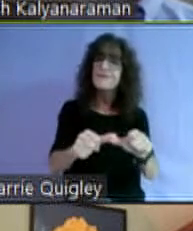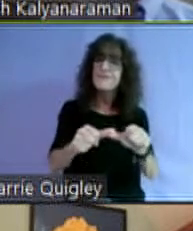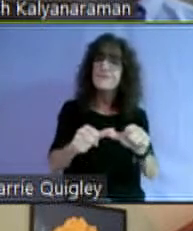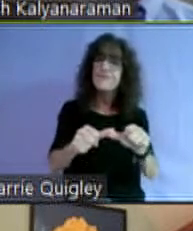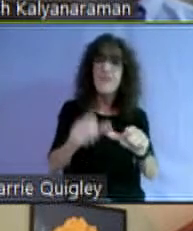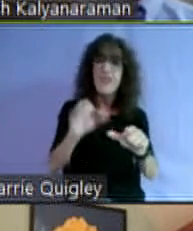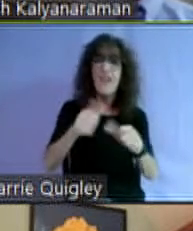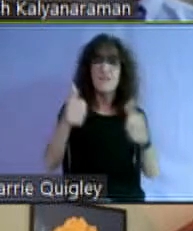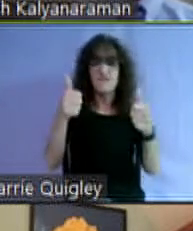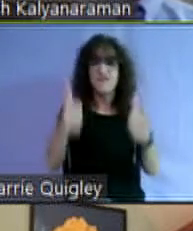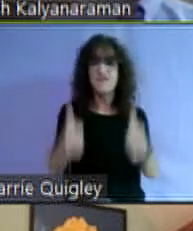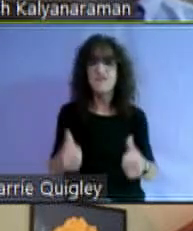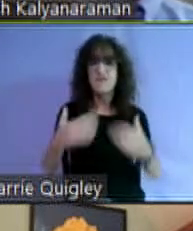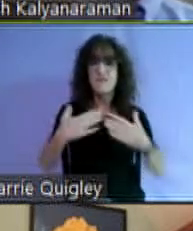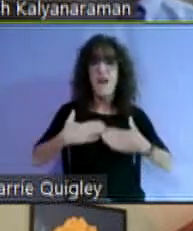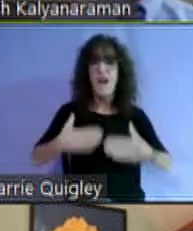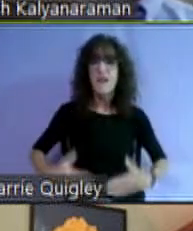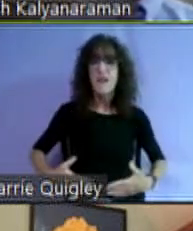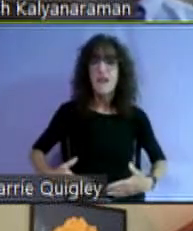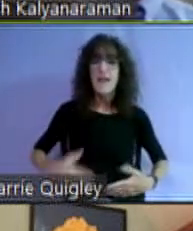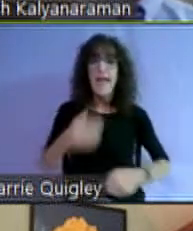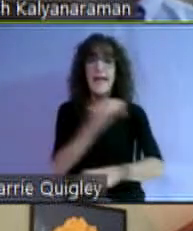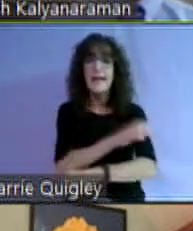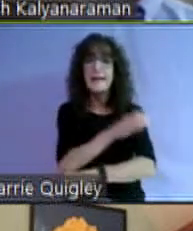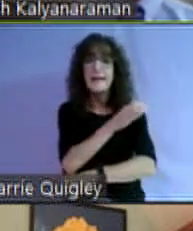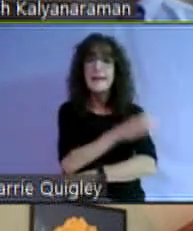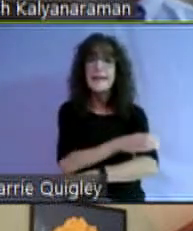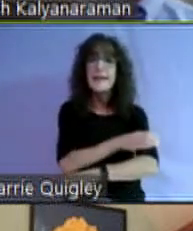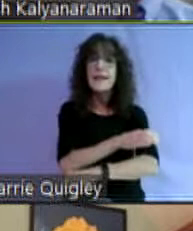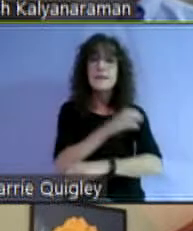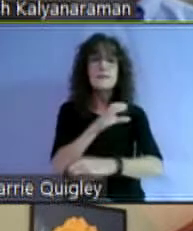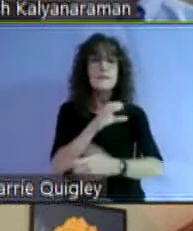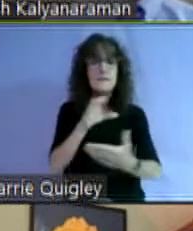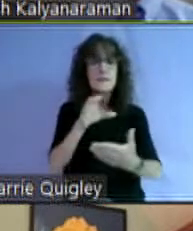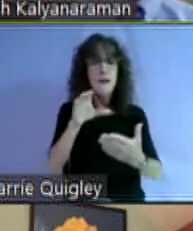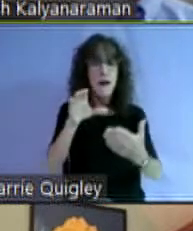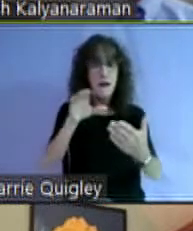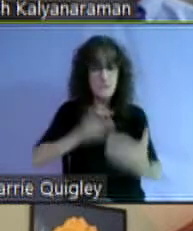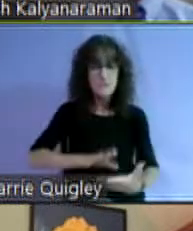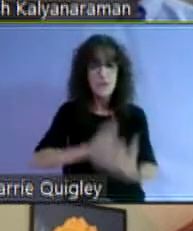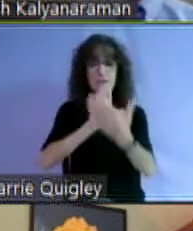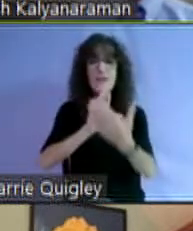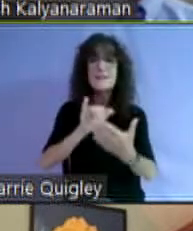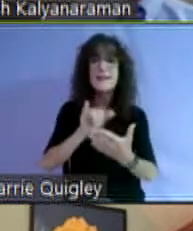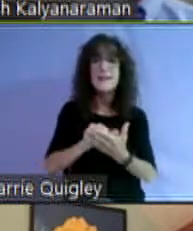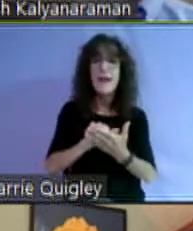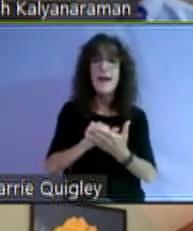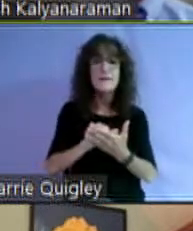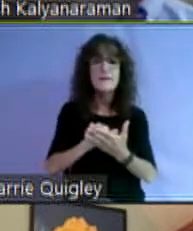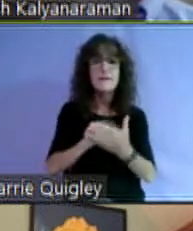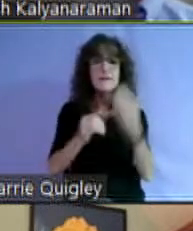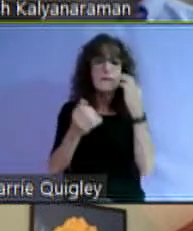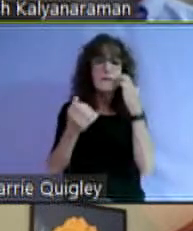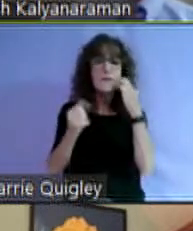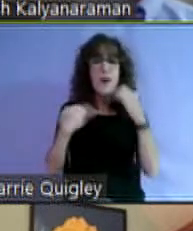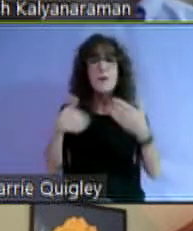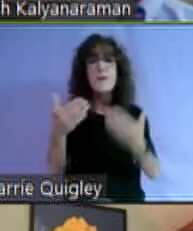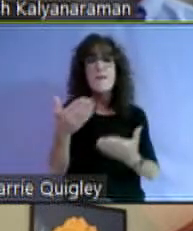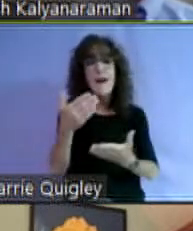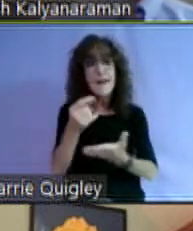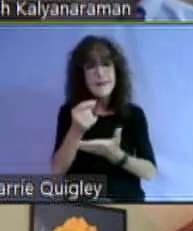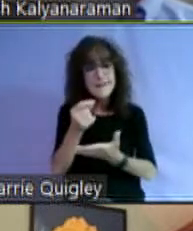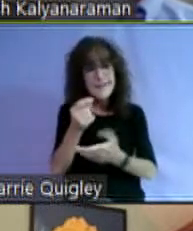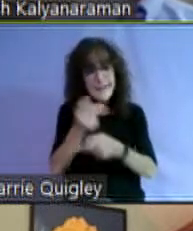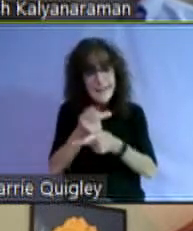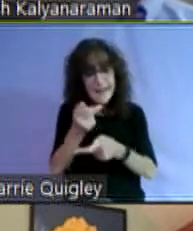debilitating. And there are clinics popping up to address this at academic medical centers to really provide the care and understand